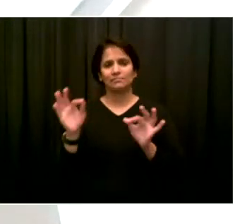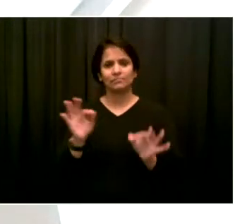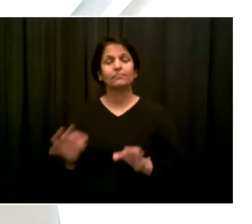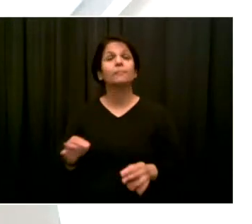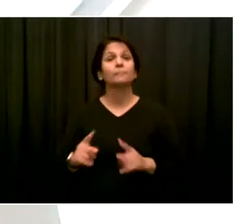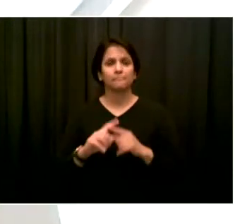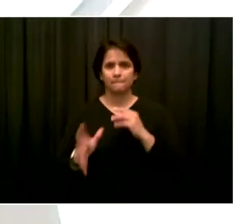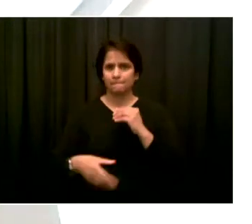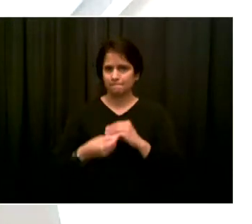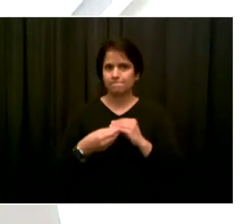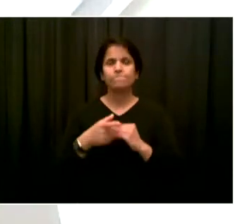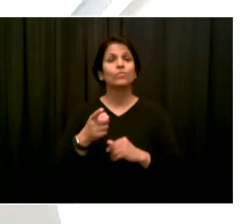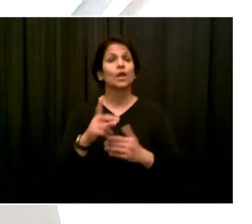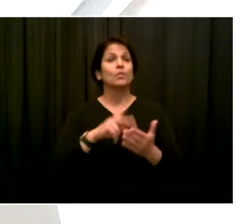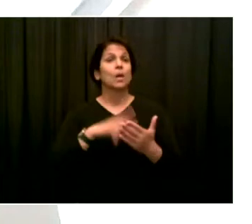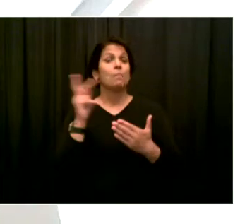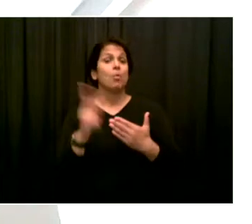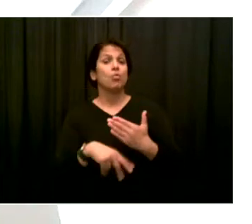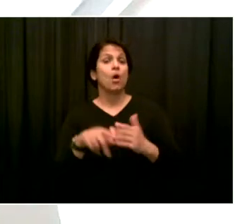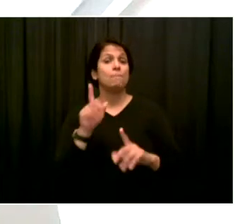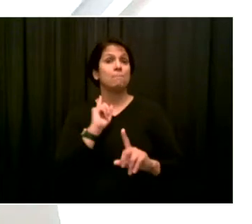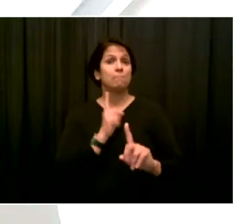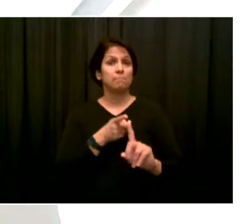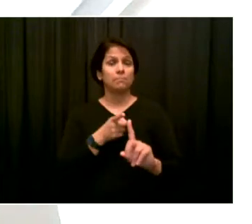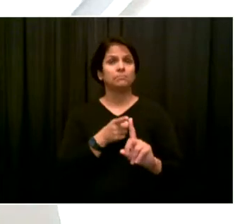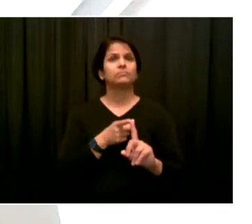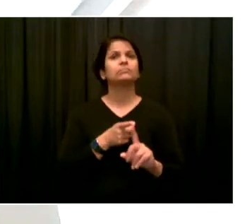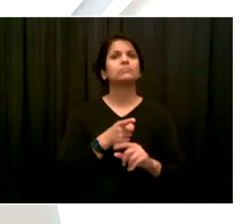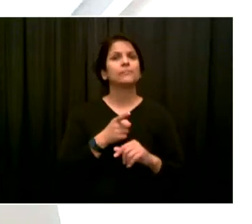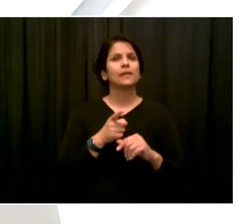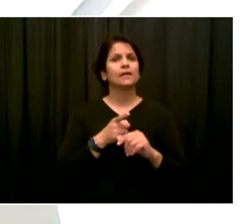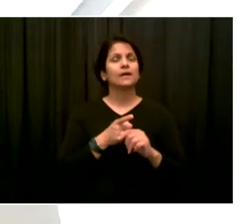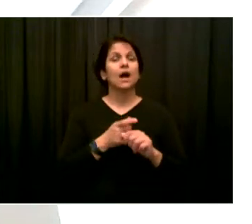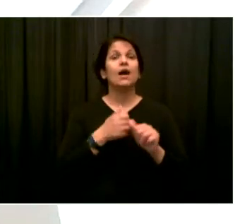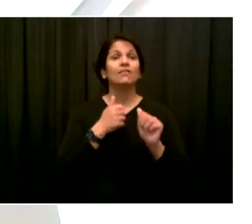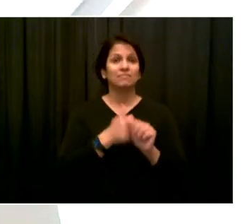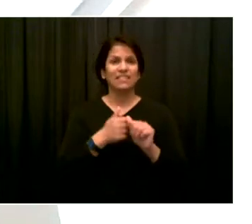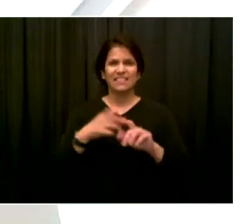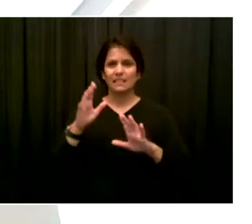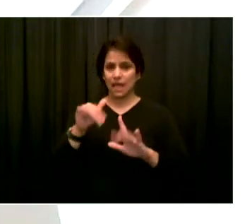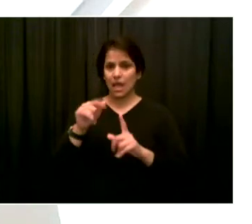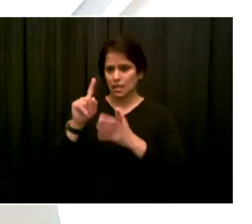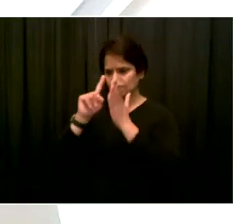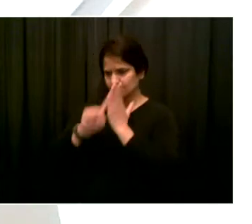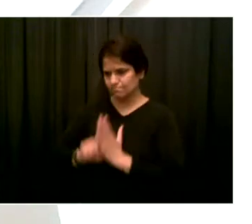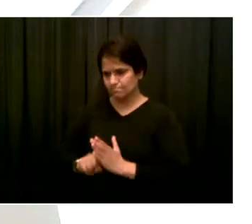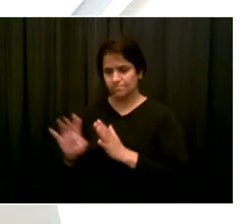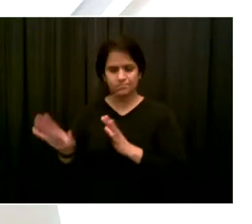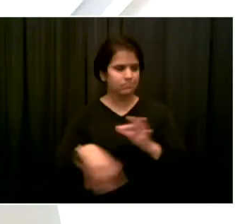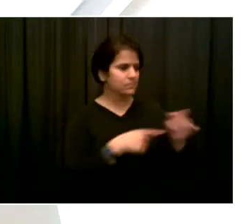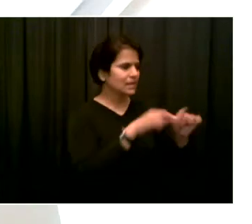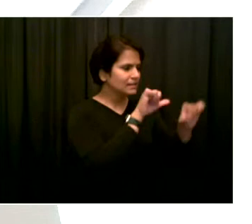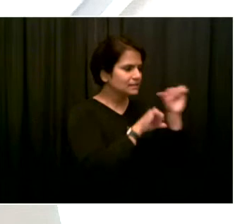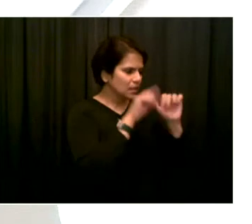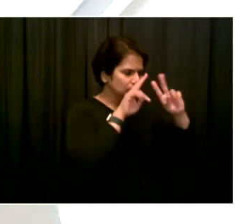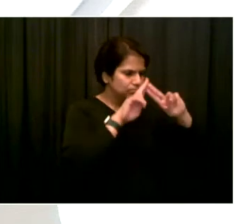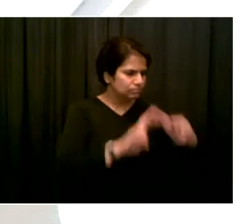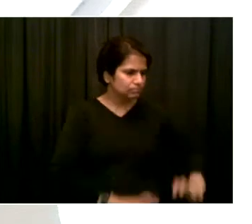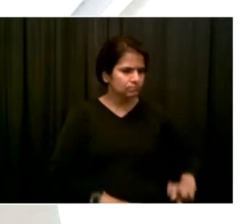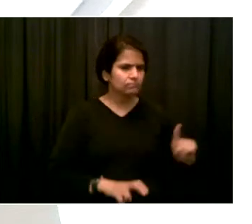been around for some time, and really do help individuals with recovery